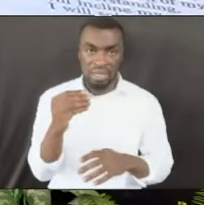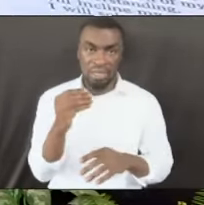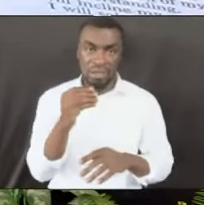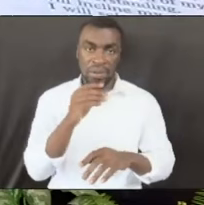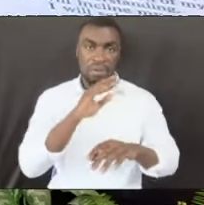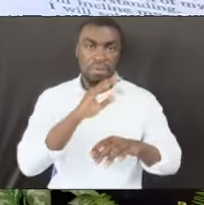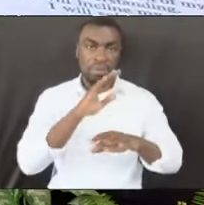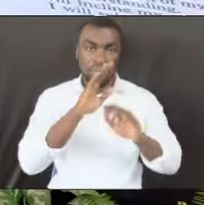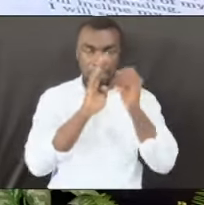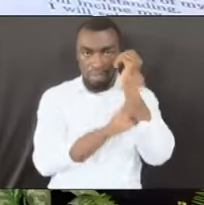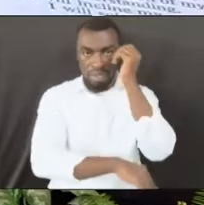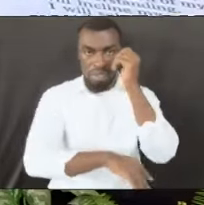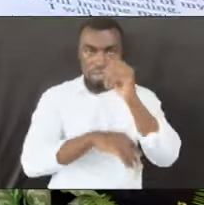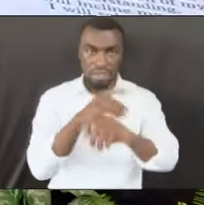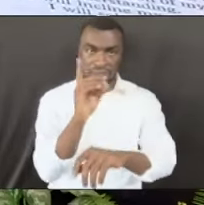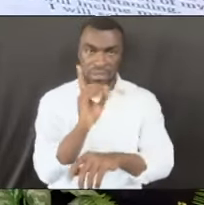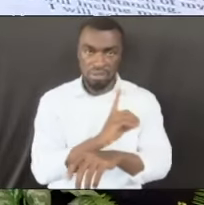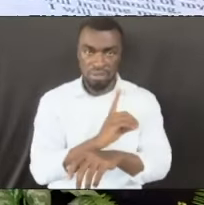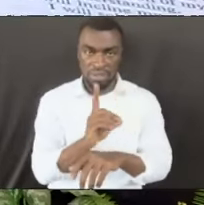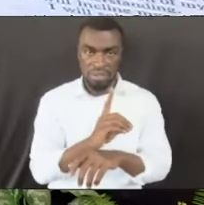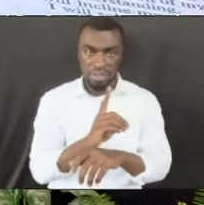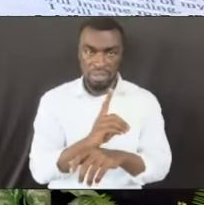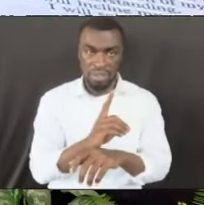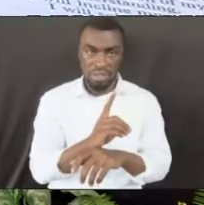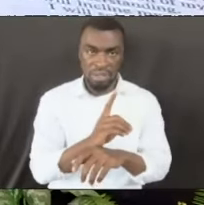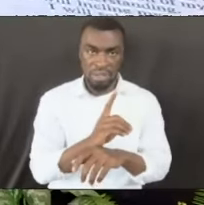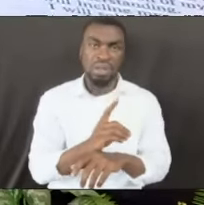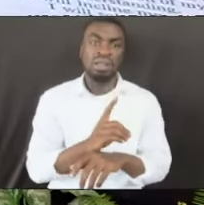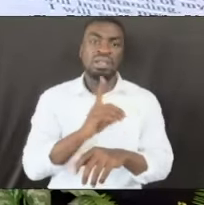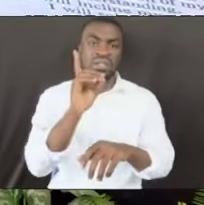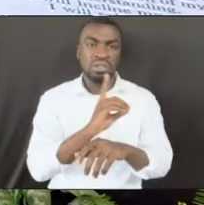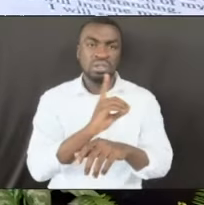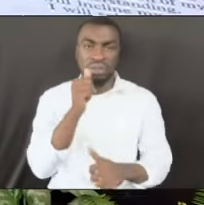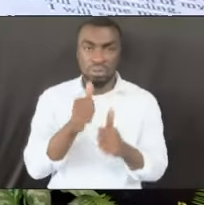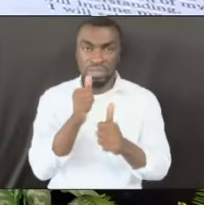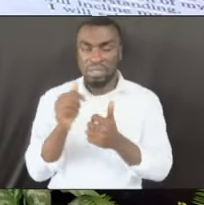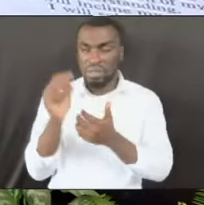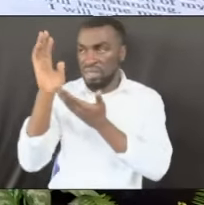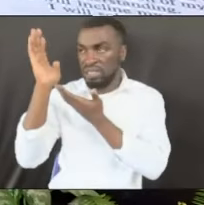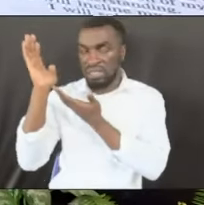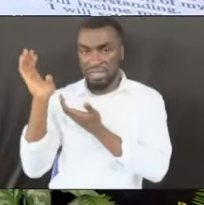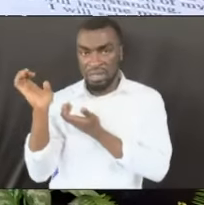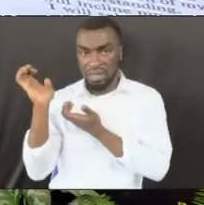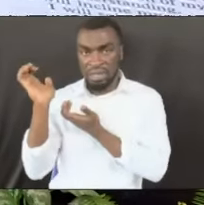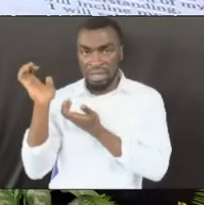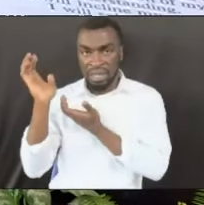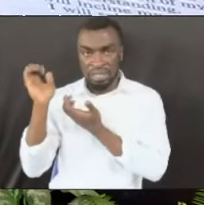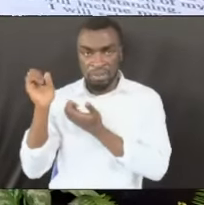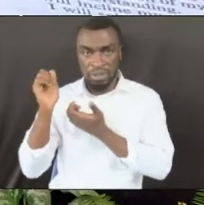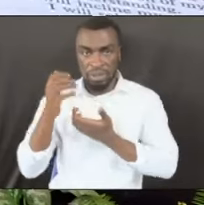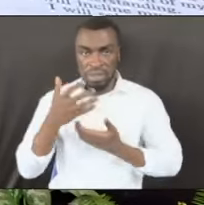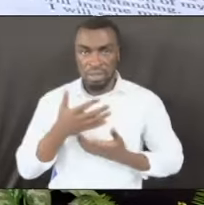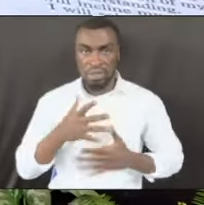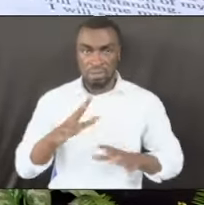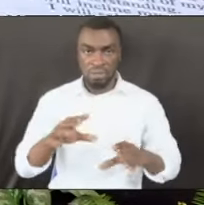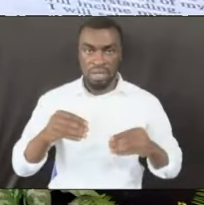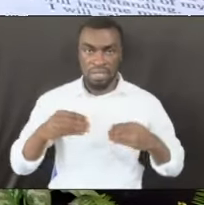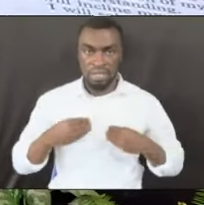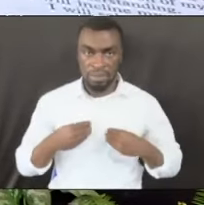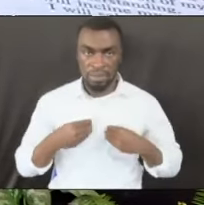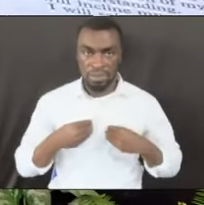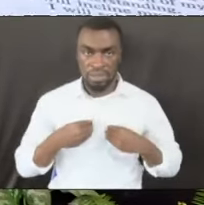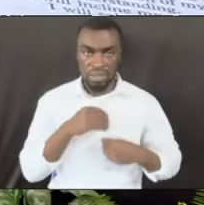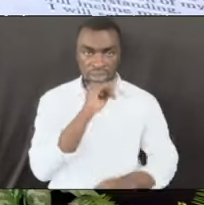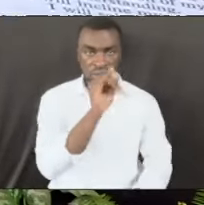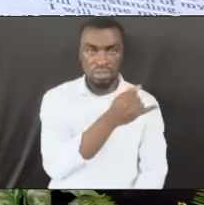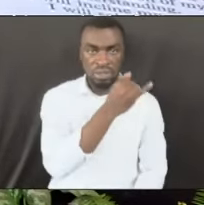But if it's a duty, we are expected to comply. So for Jonah, the